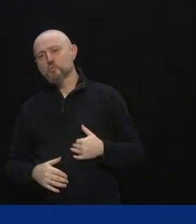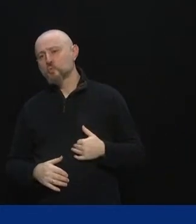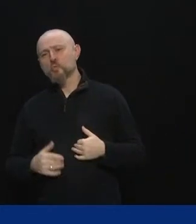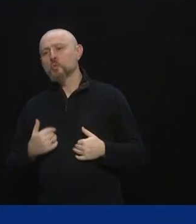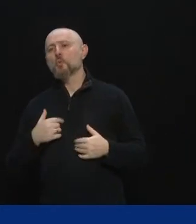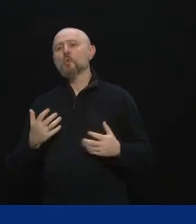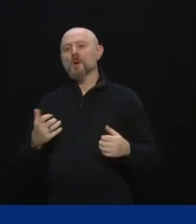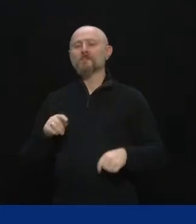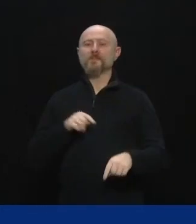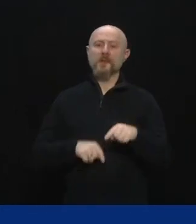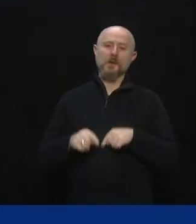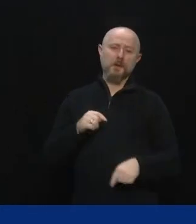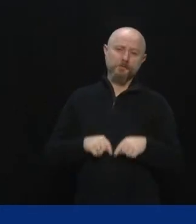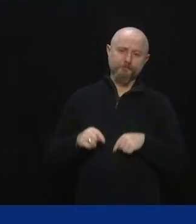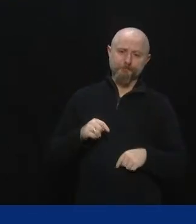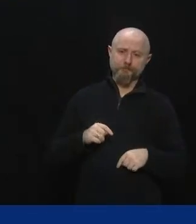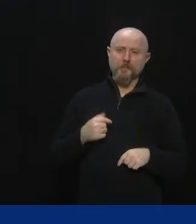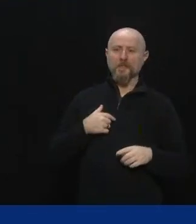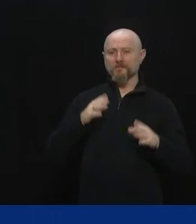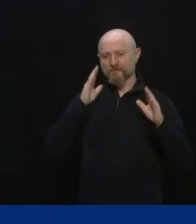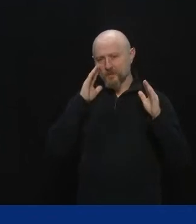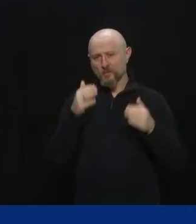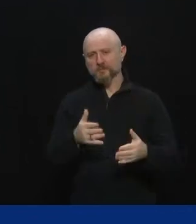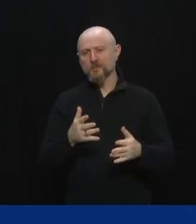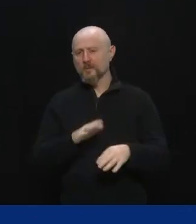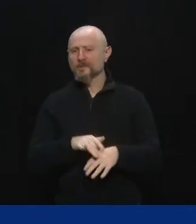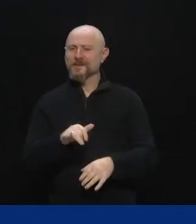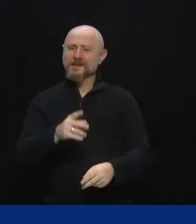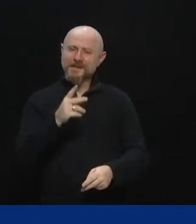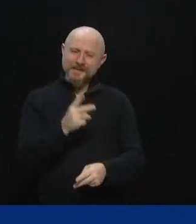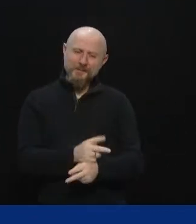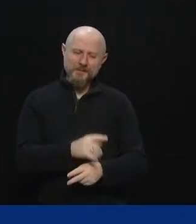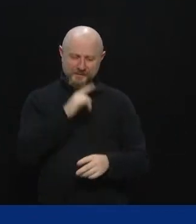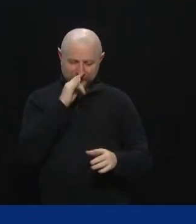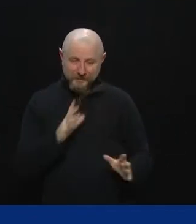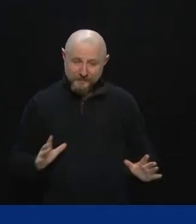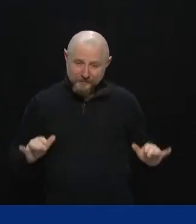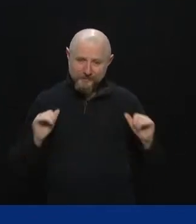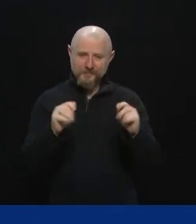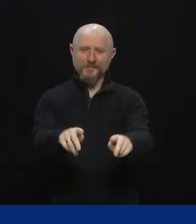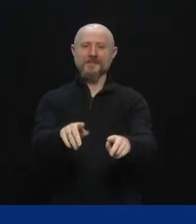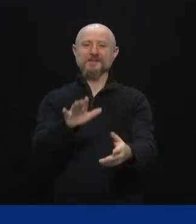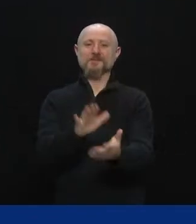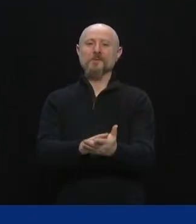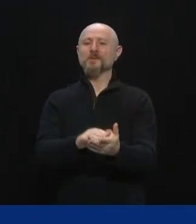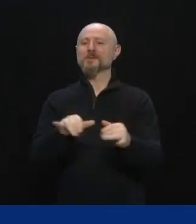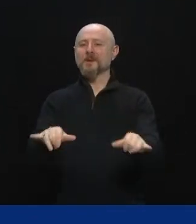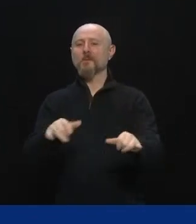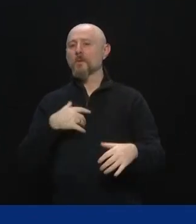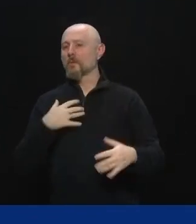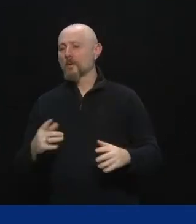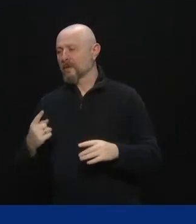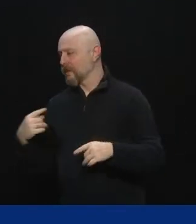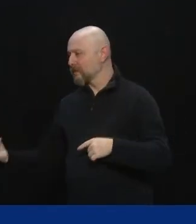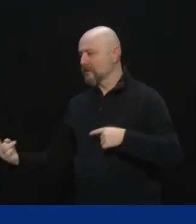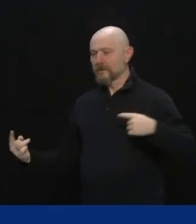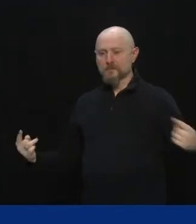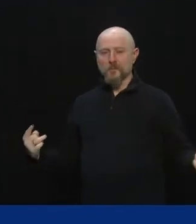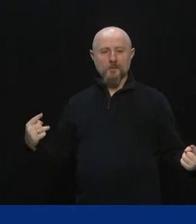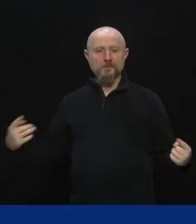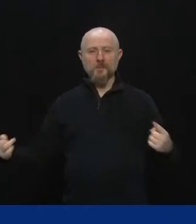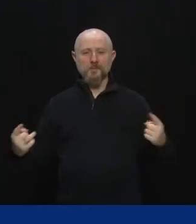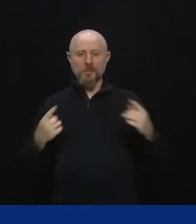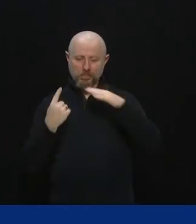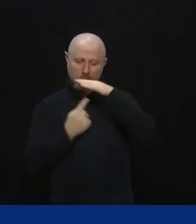and everything we've been focusing on, which is to make sure that children are not isolated, that they don't lose another day more than necessary of